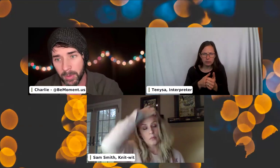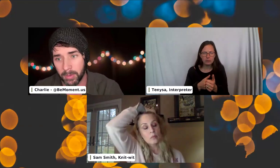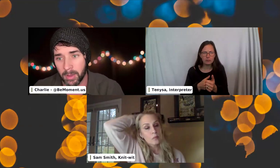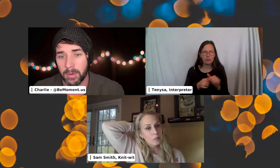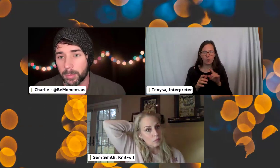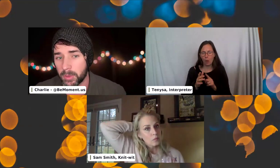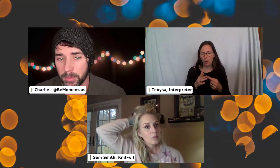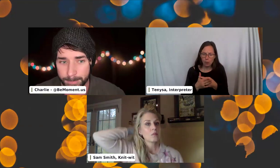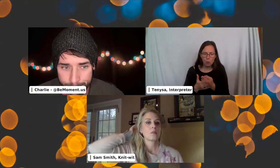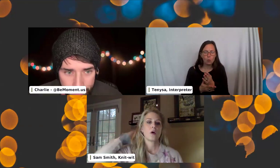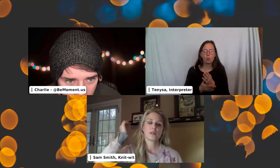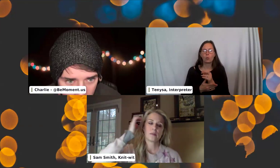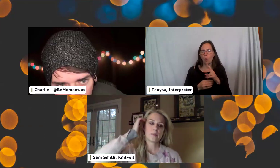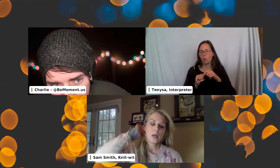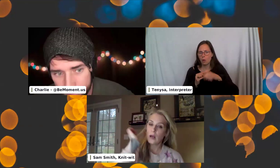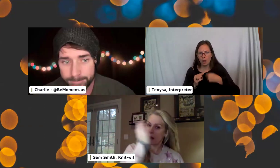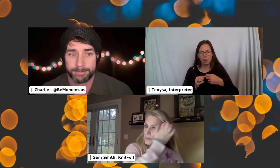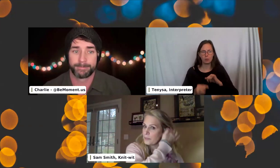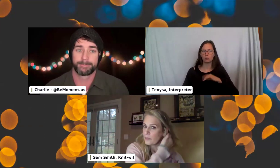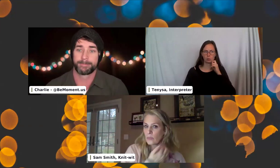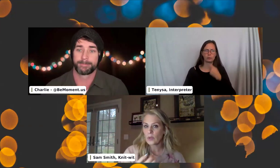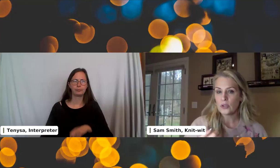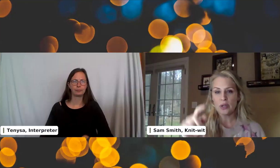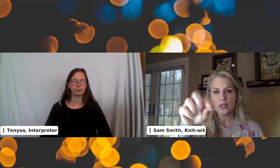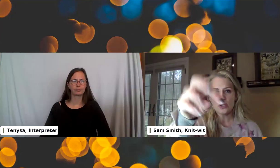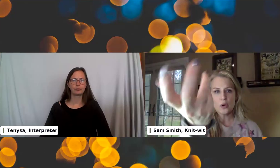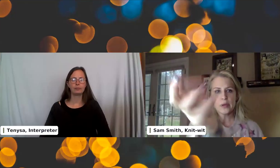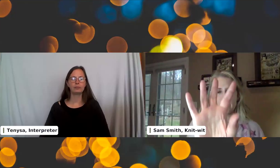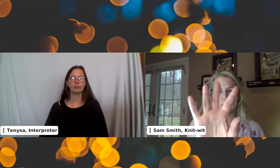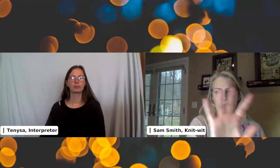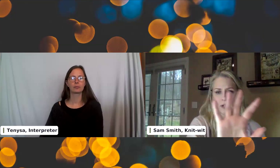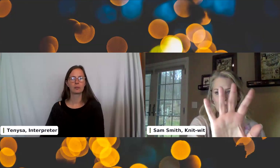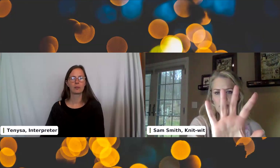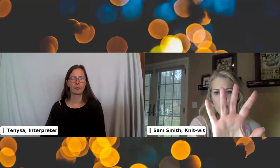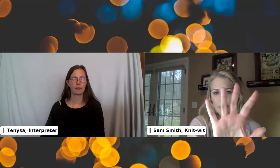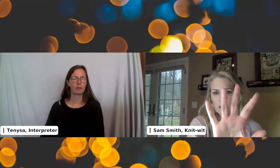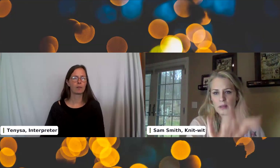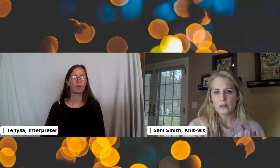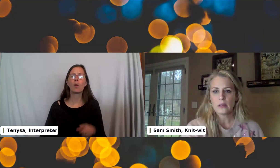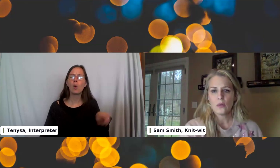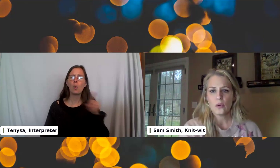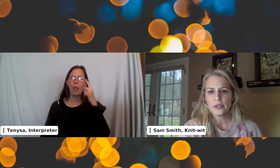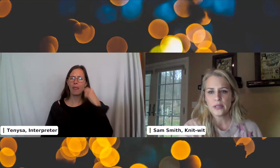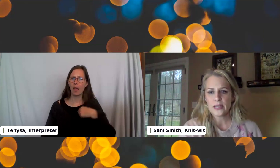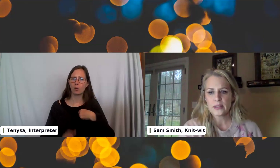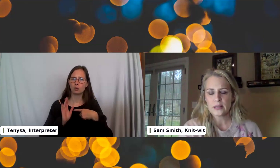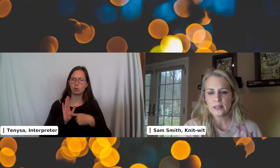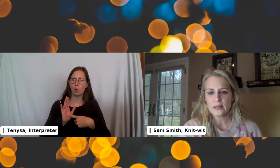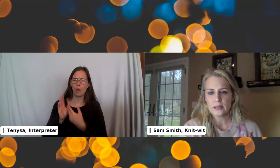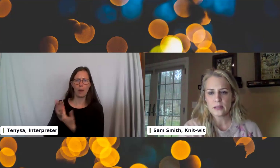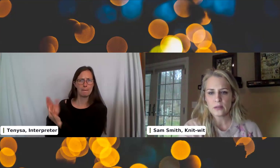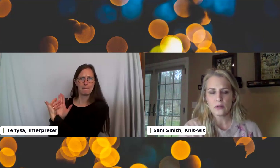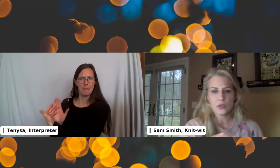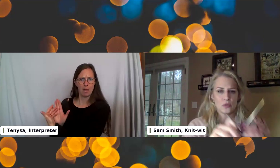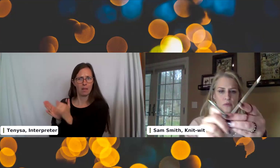or wrapping around. It's pretty cool. Awesome. Do you think the showing from the back is helping? Or do you think it's,